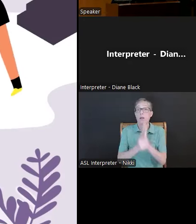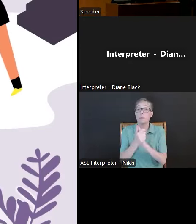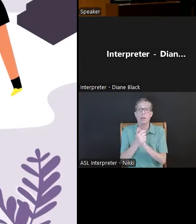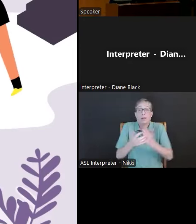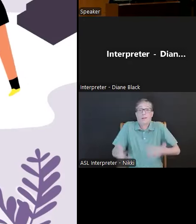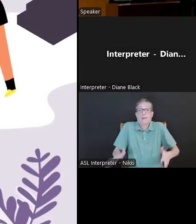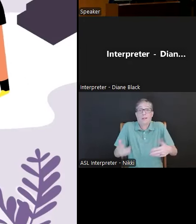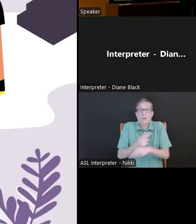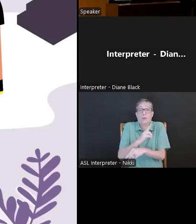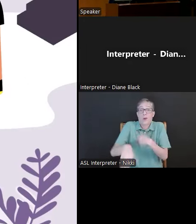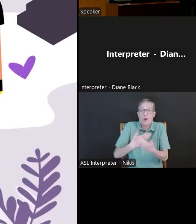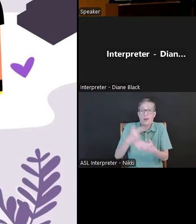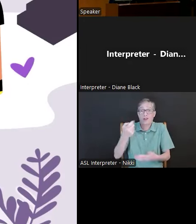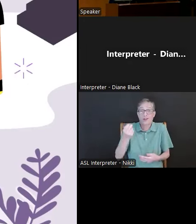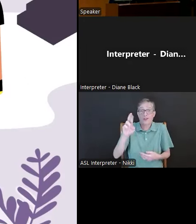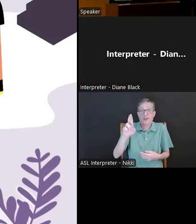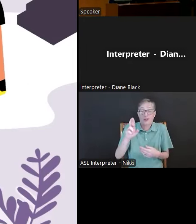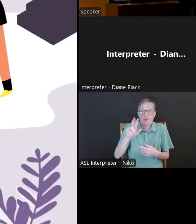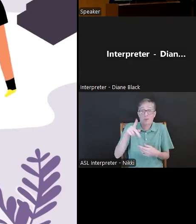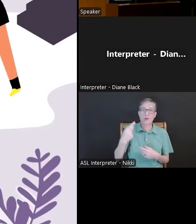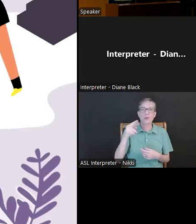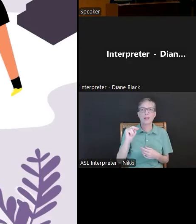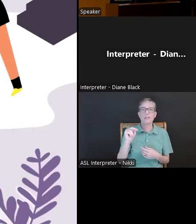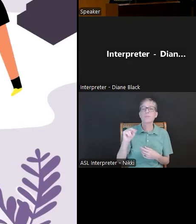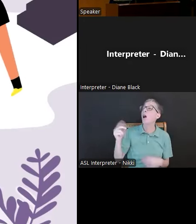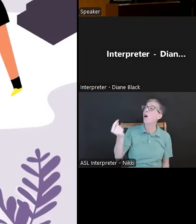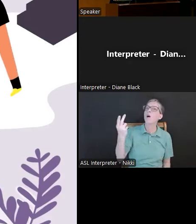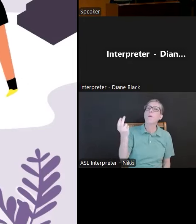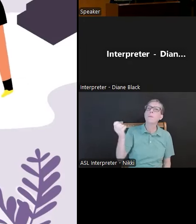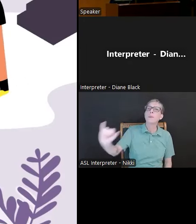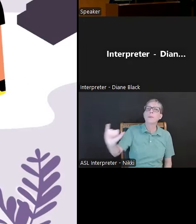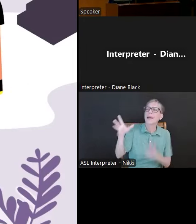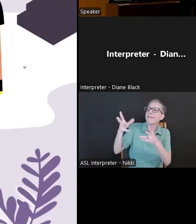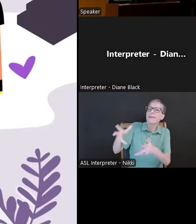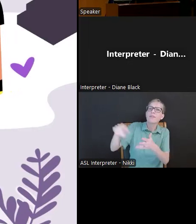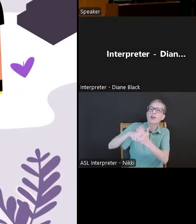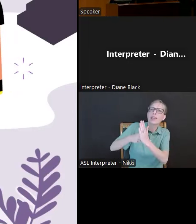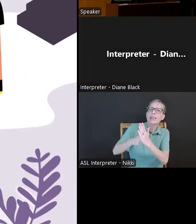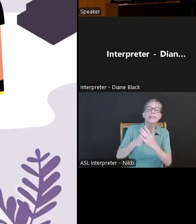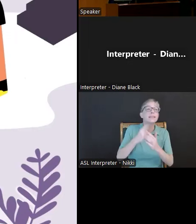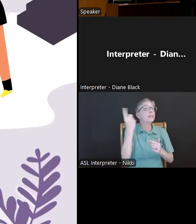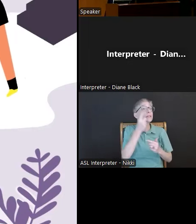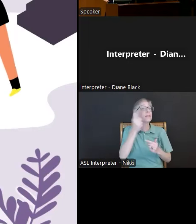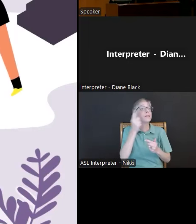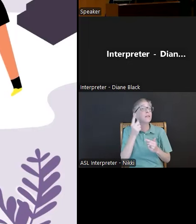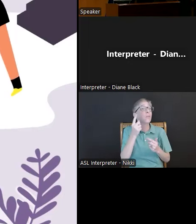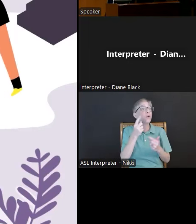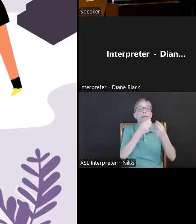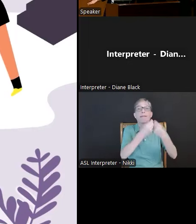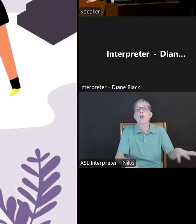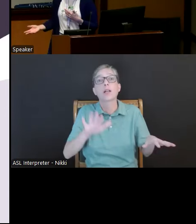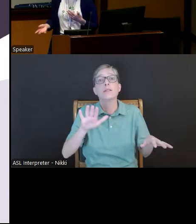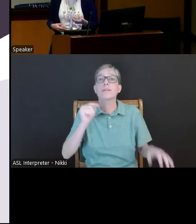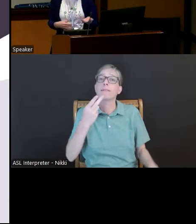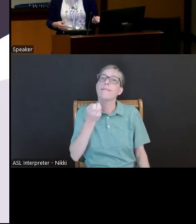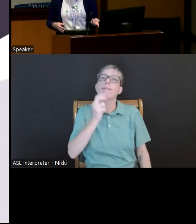pronouns. Hey, they left their keys, or somebody left their shirt. We automatically do this. It's part of our language. Using